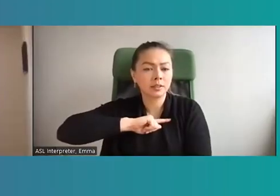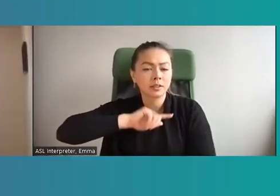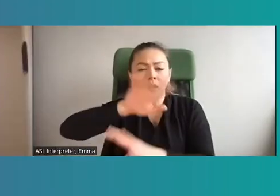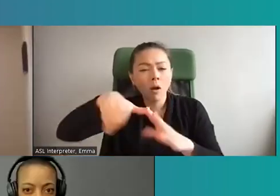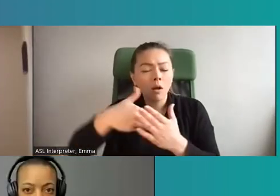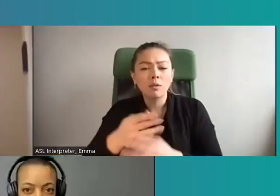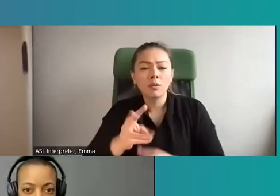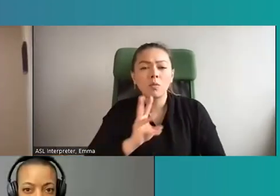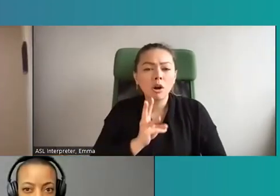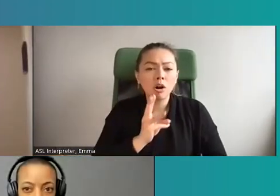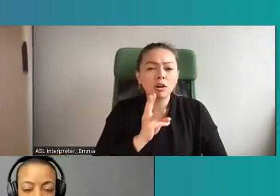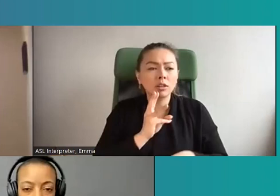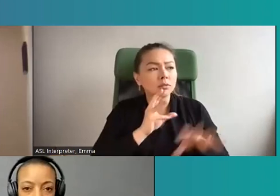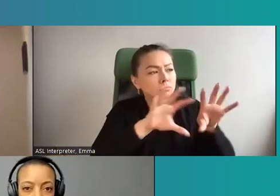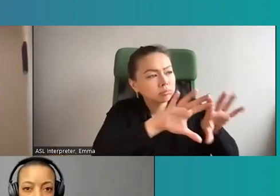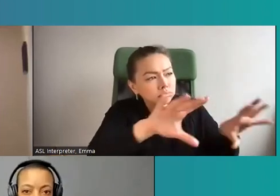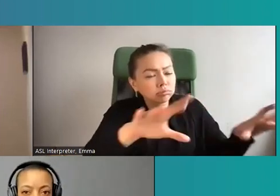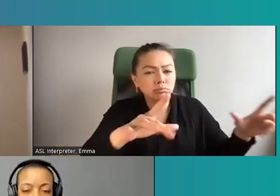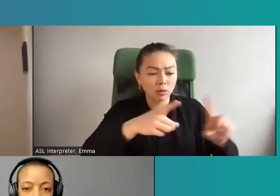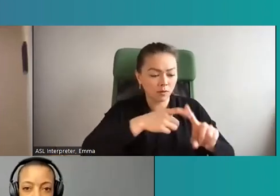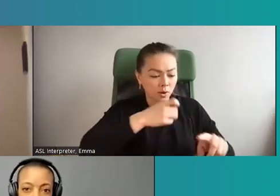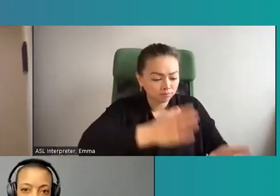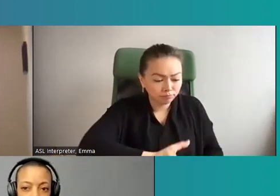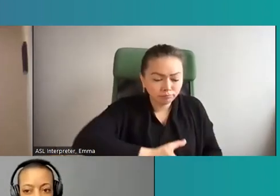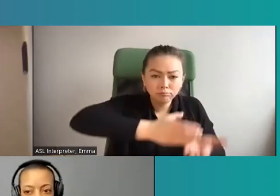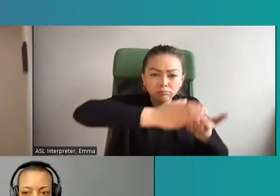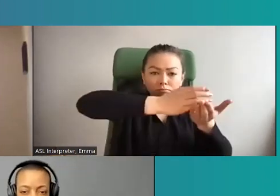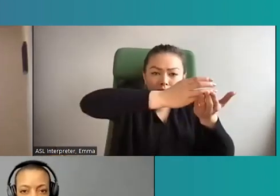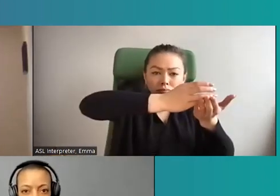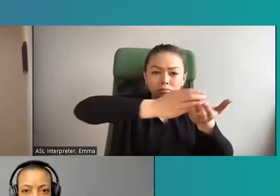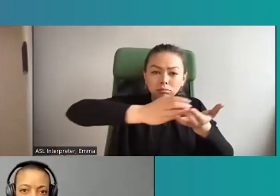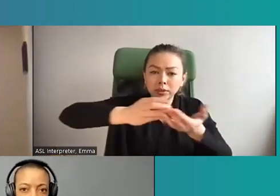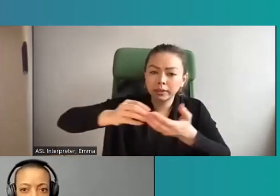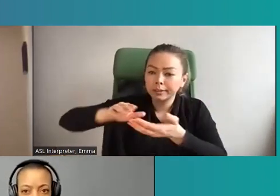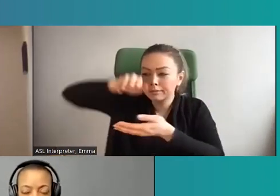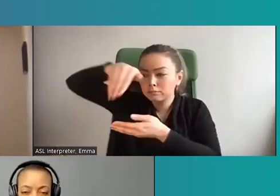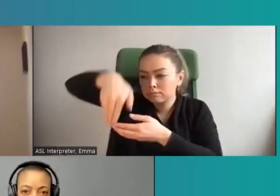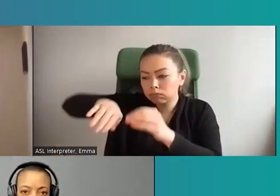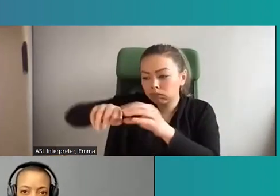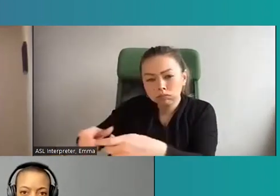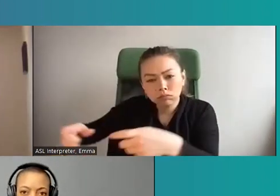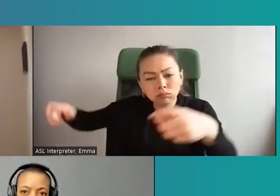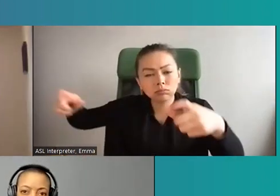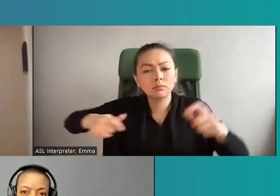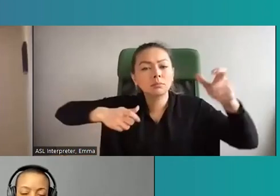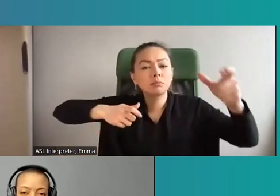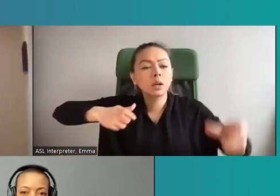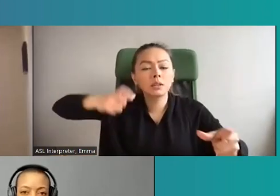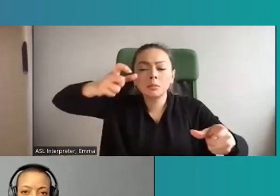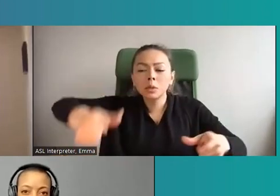water that exist, from the wells, the water in the ditches, the little puddles of water after it